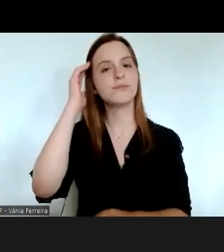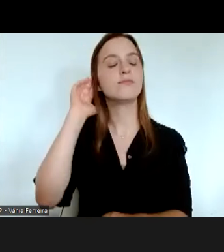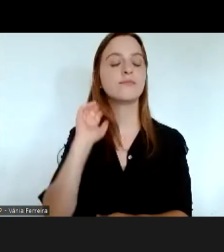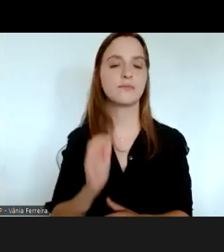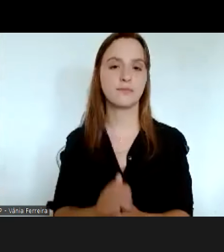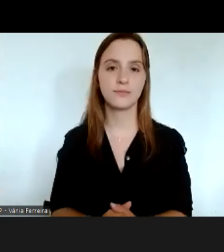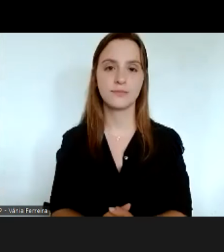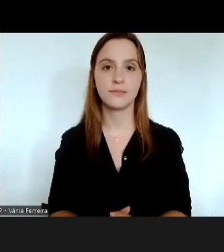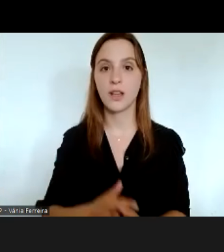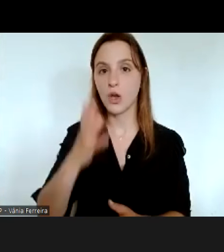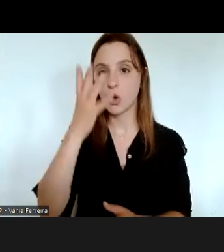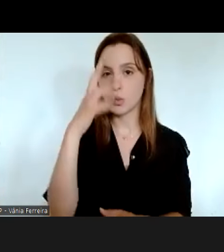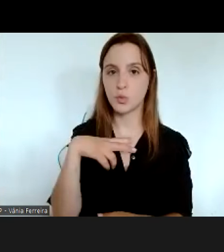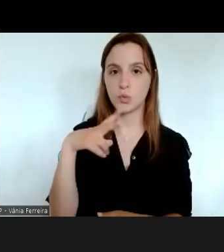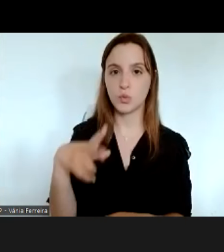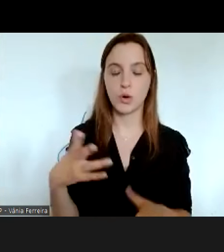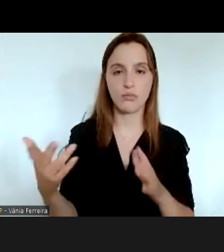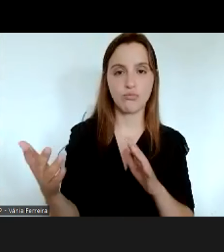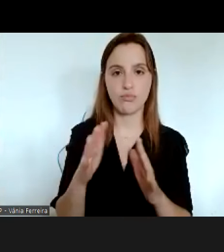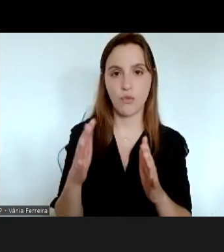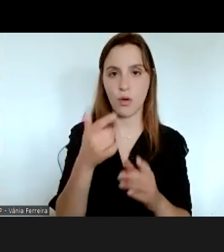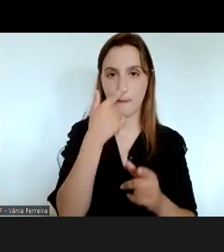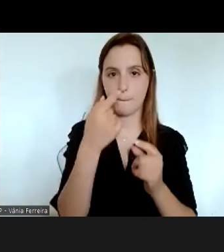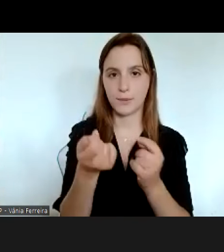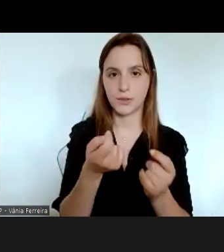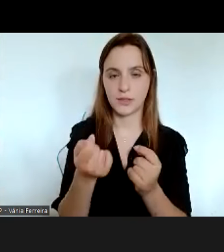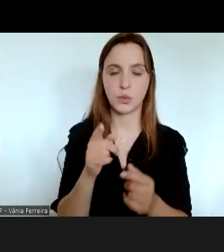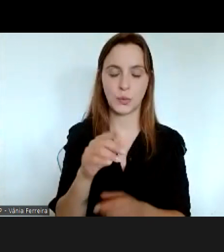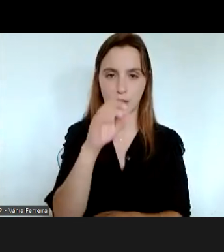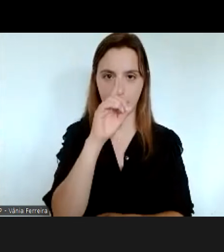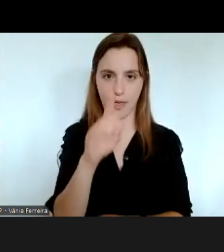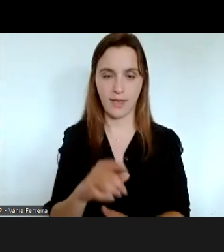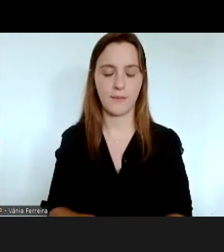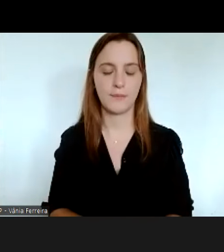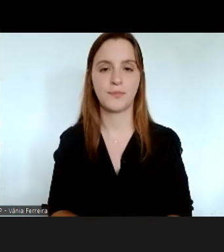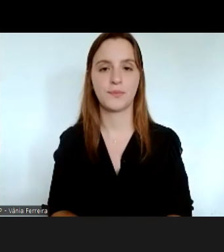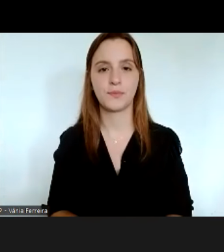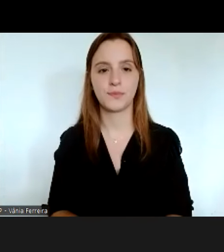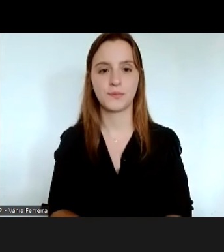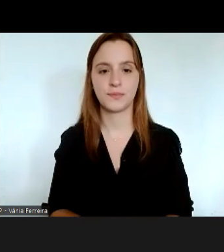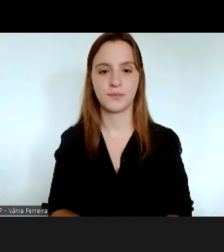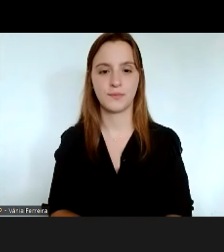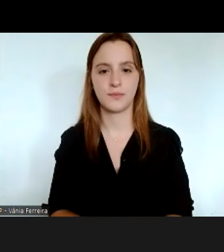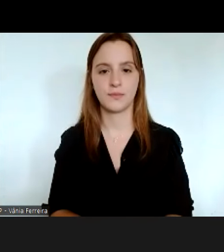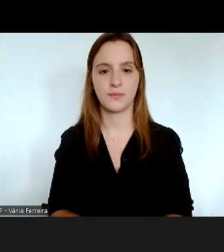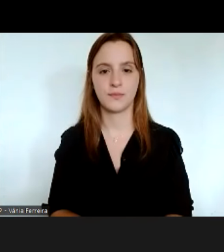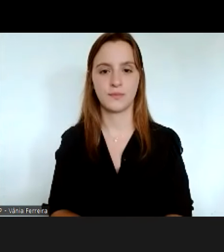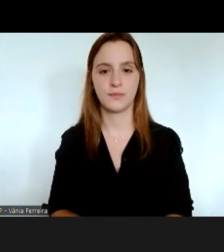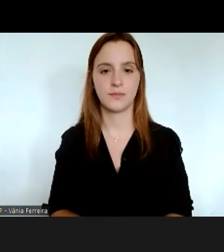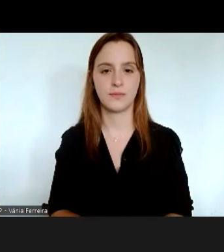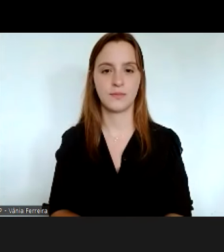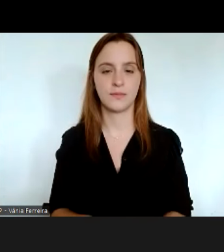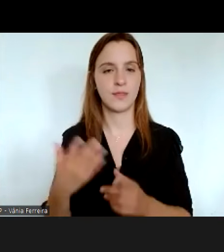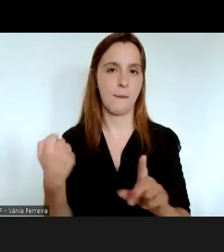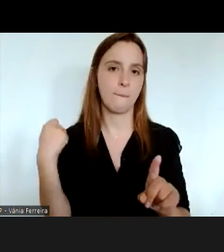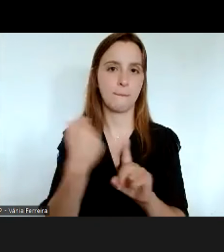in Portugal are more or less the same as here in Germany, and as well the challenges are more or less the same.